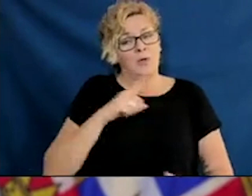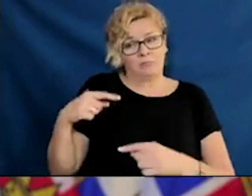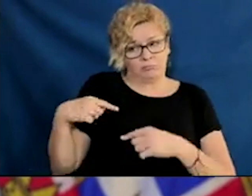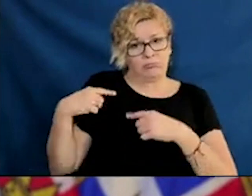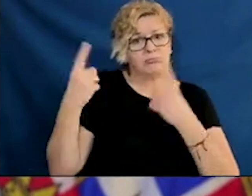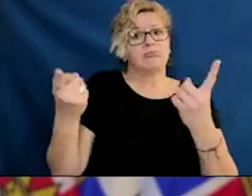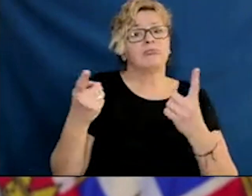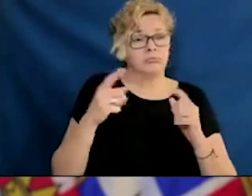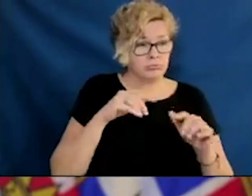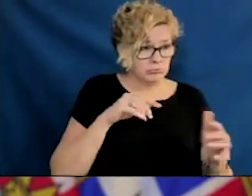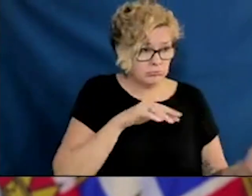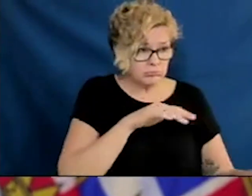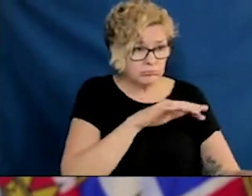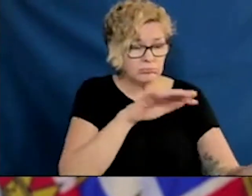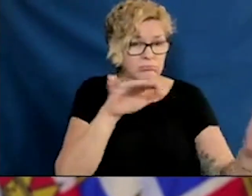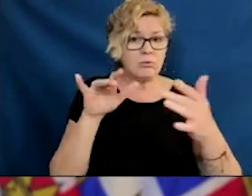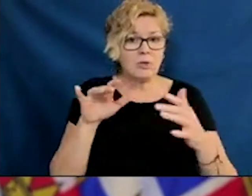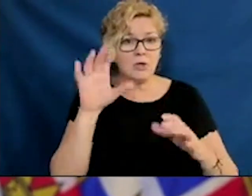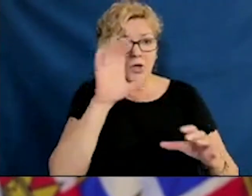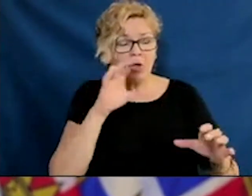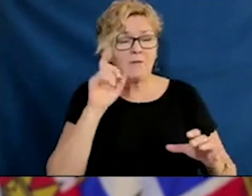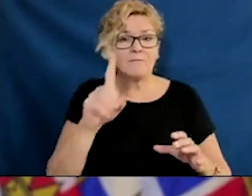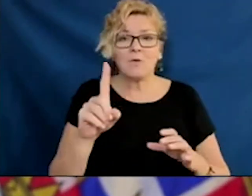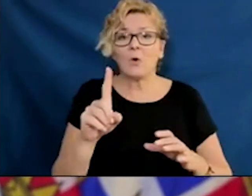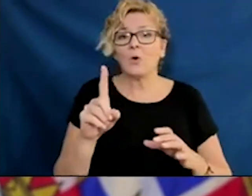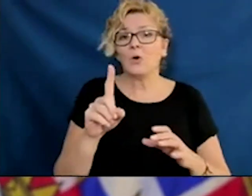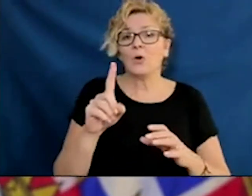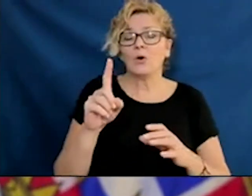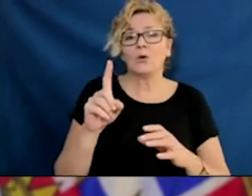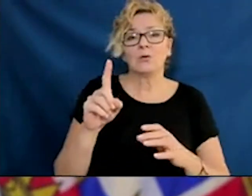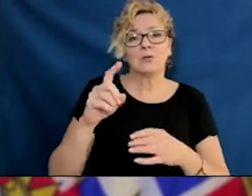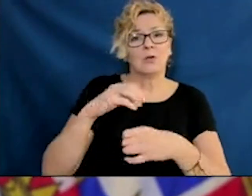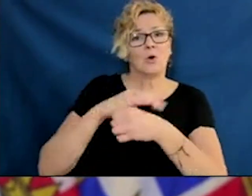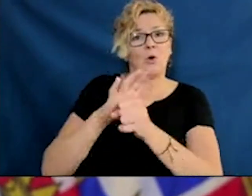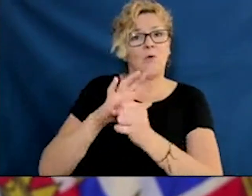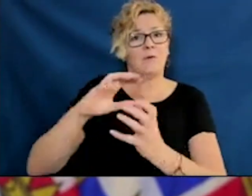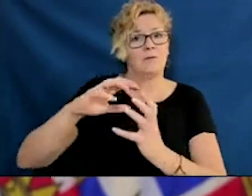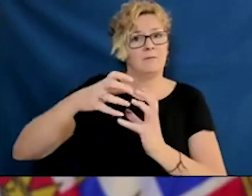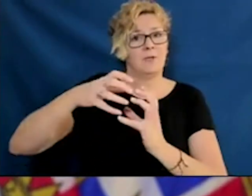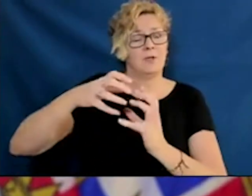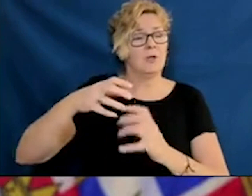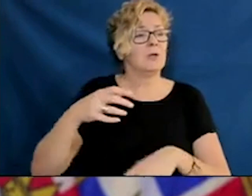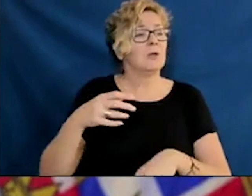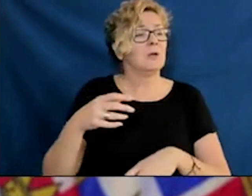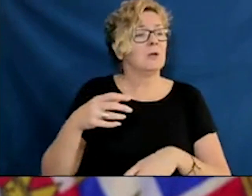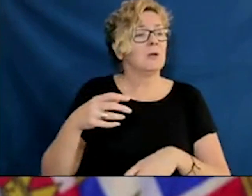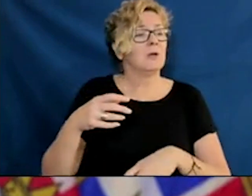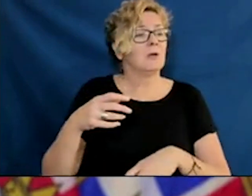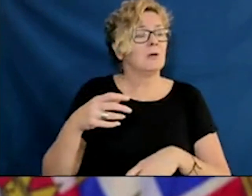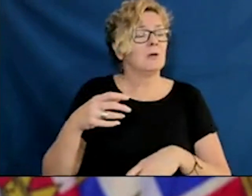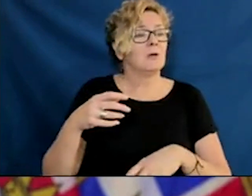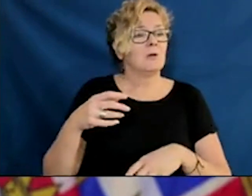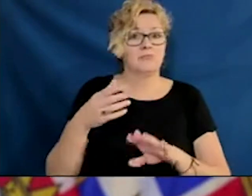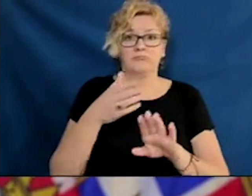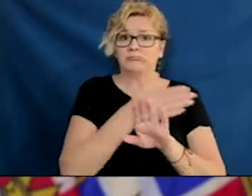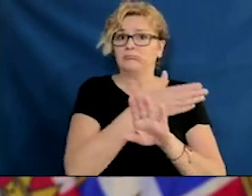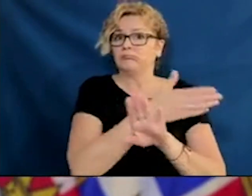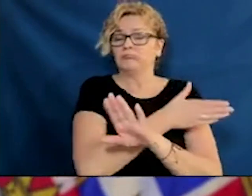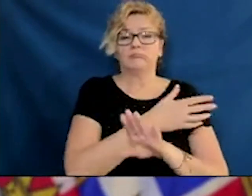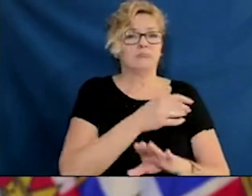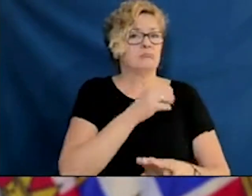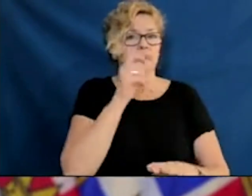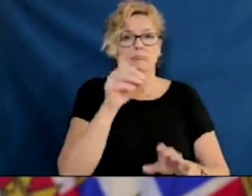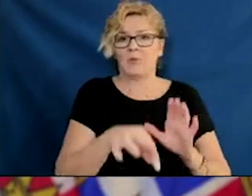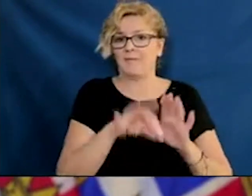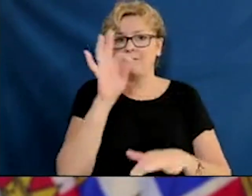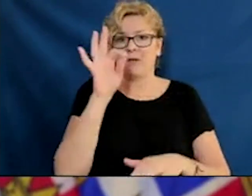targeting school-age children, and so far none of the tests on anybody who's in the school system have turned up positive.